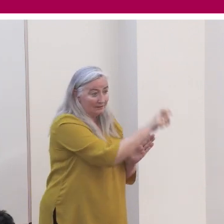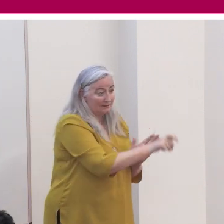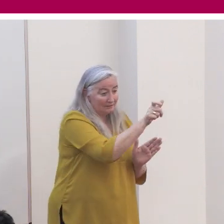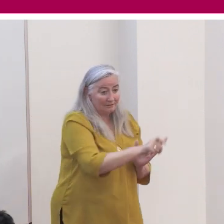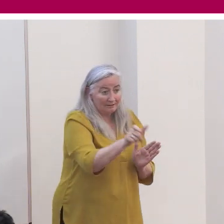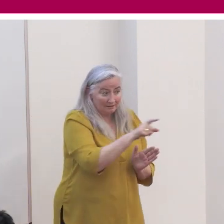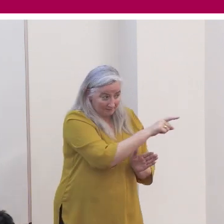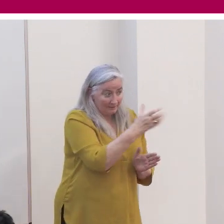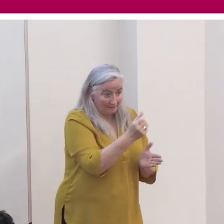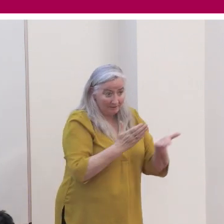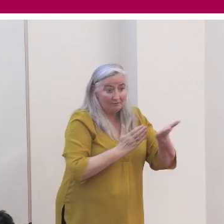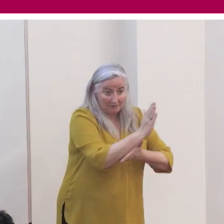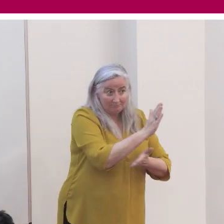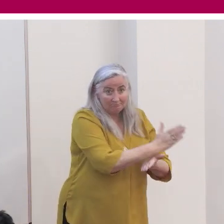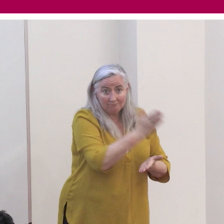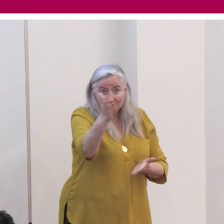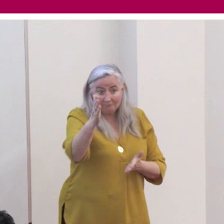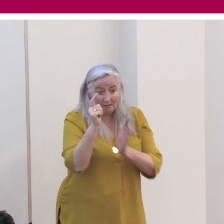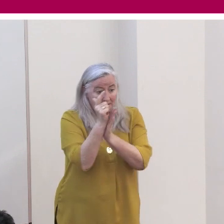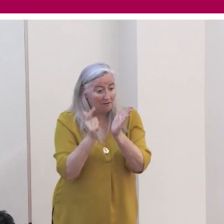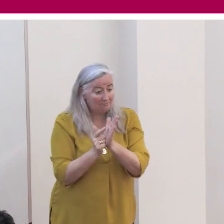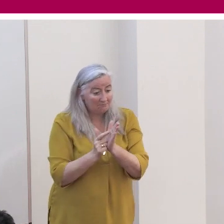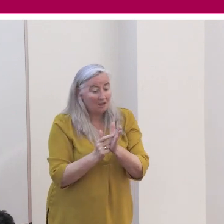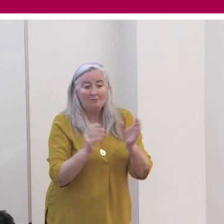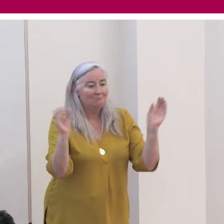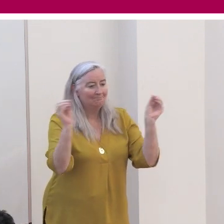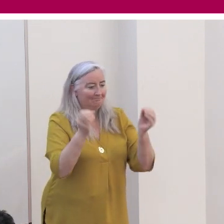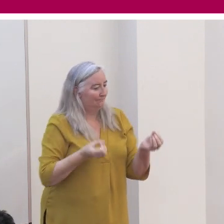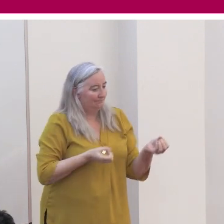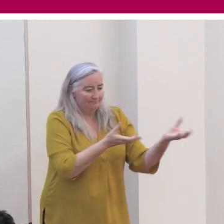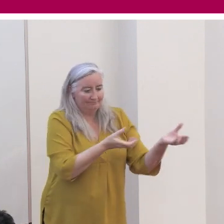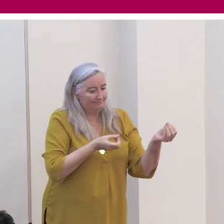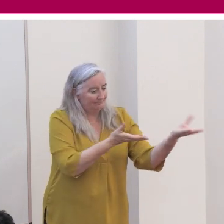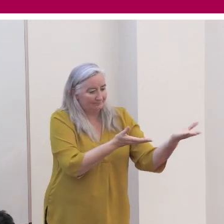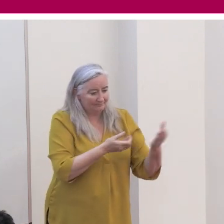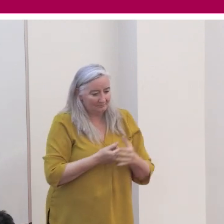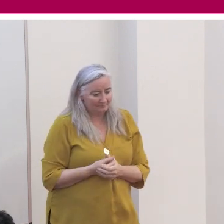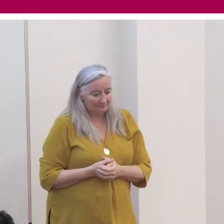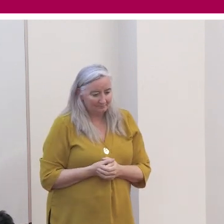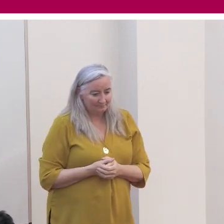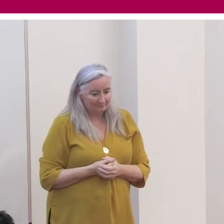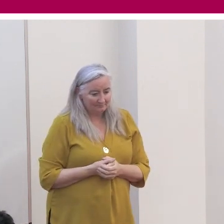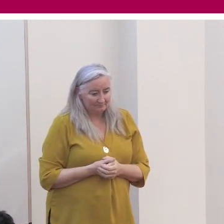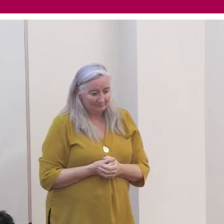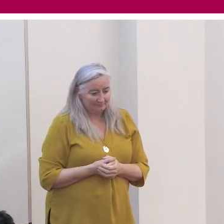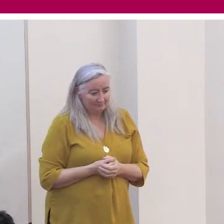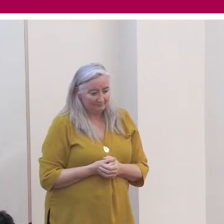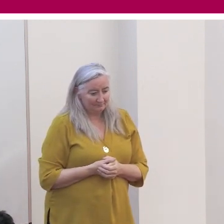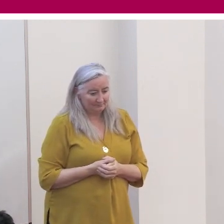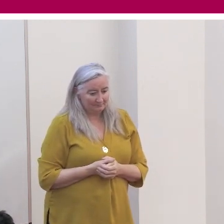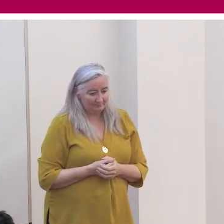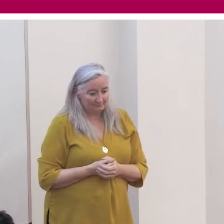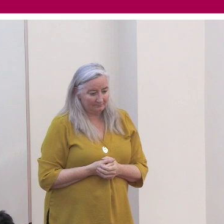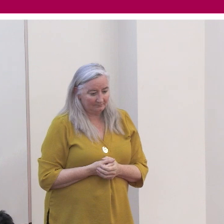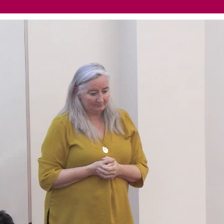ask, especially because the experiencing with the justice system the first time can be very,